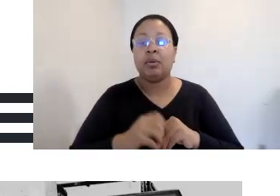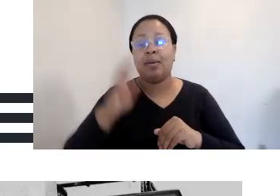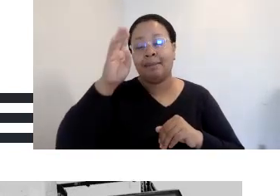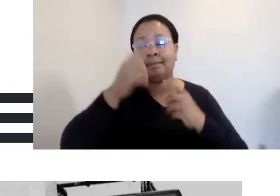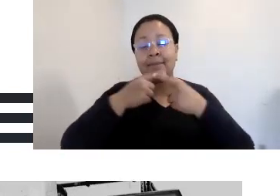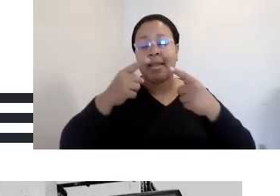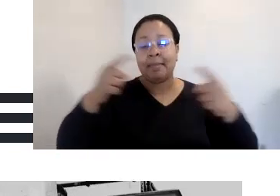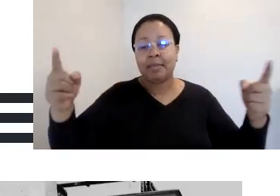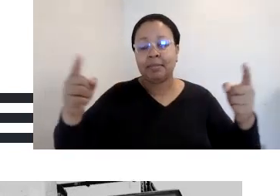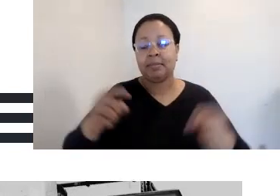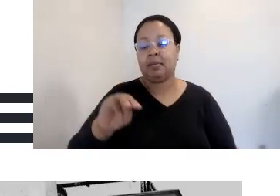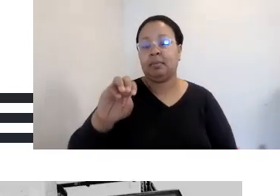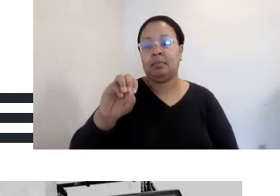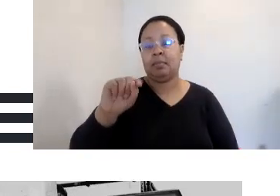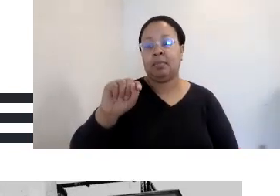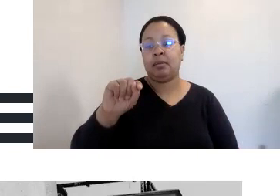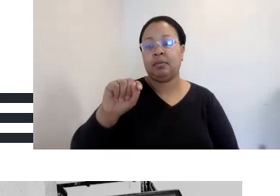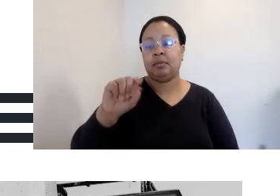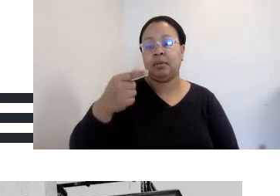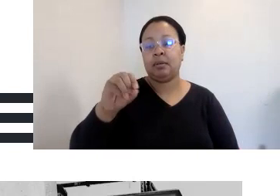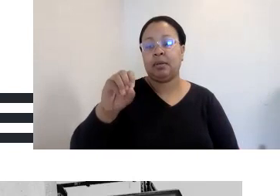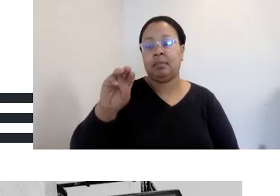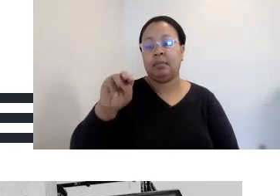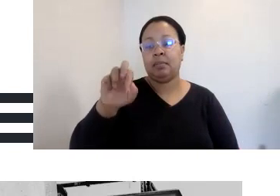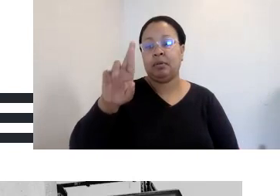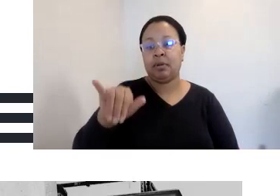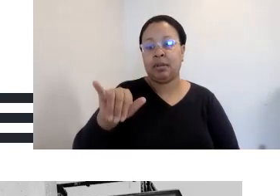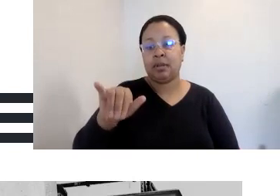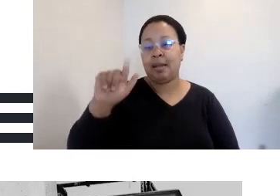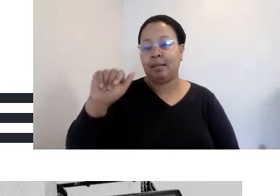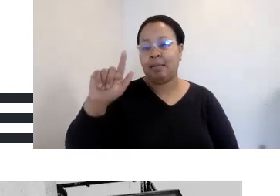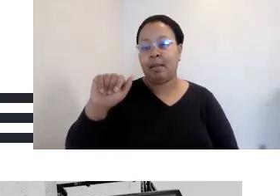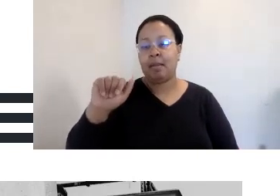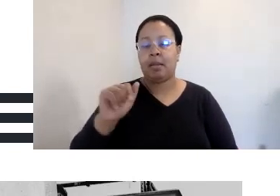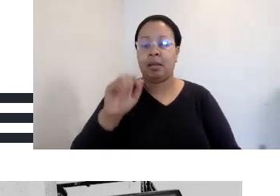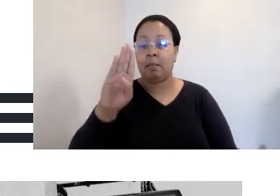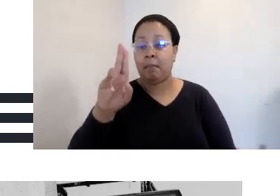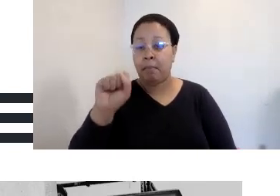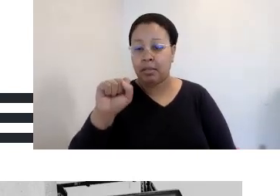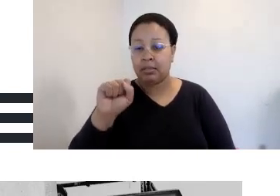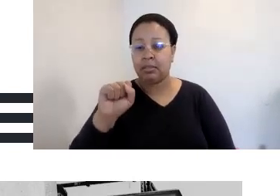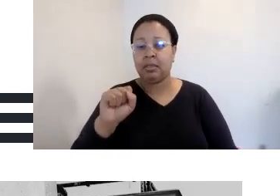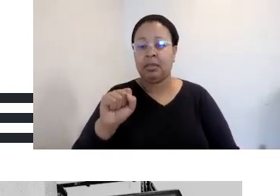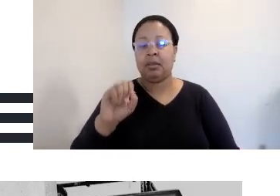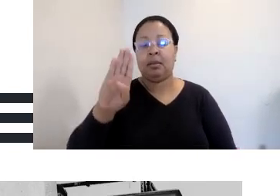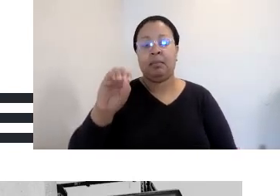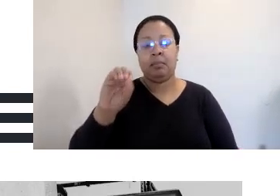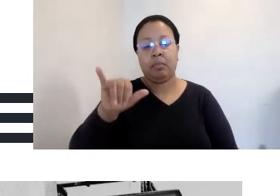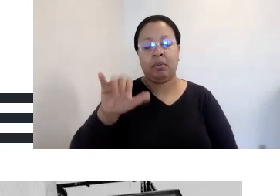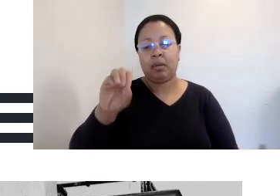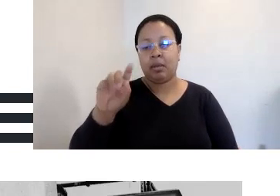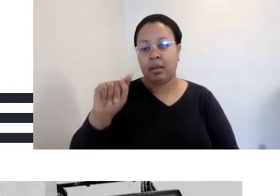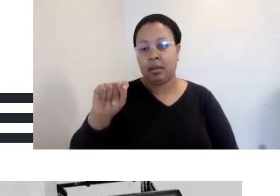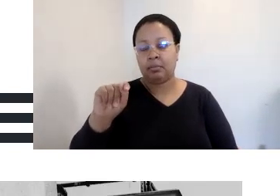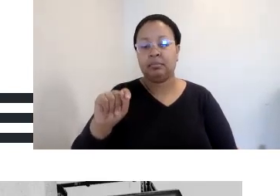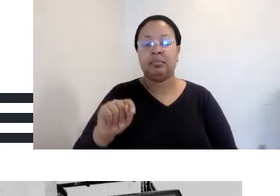the Montgomery bus boycott that lasted from 1955 to 1956, which protested